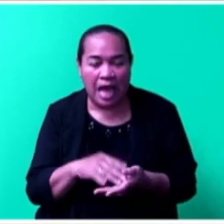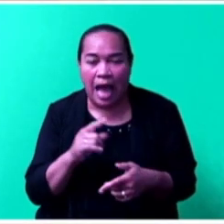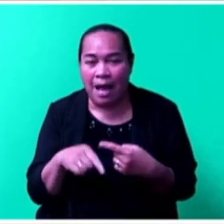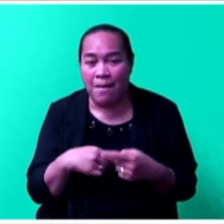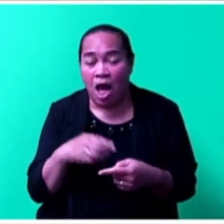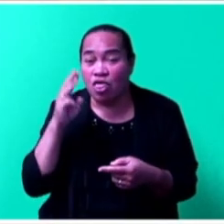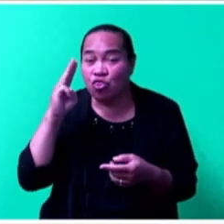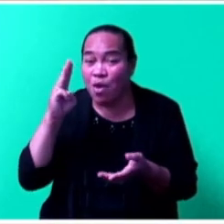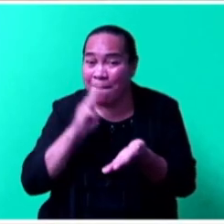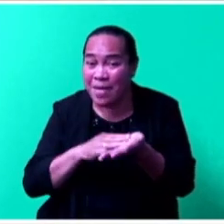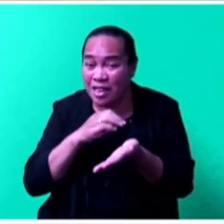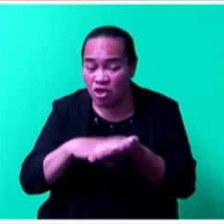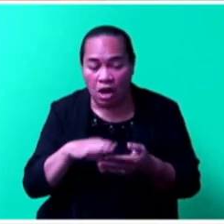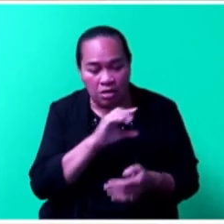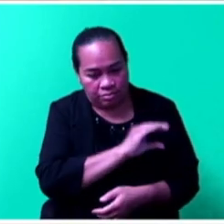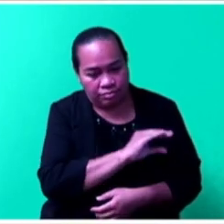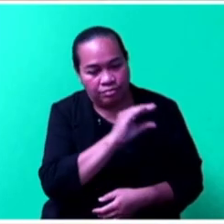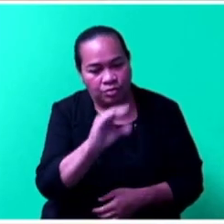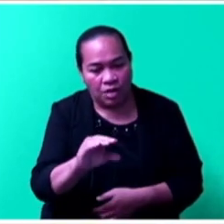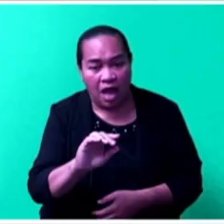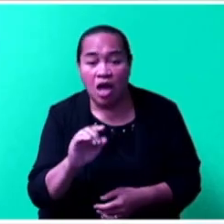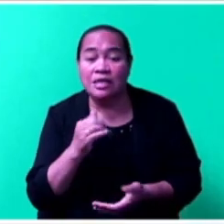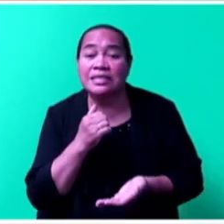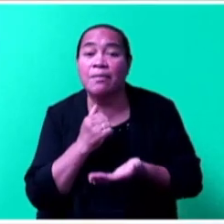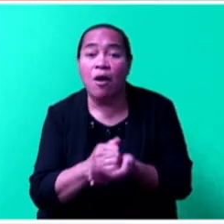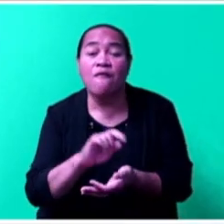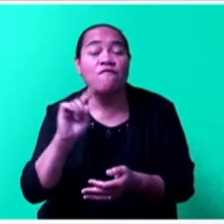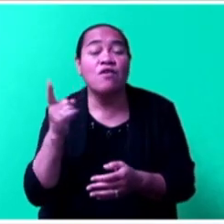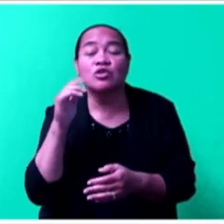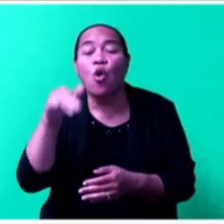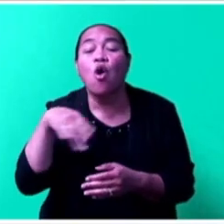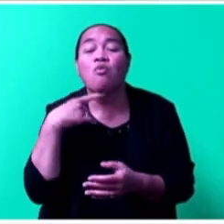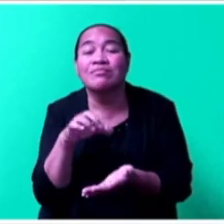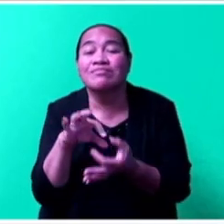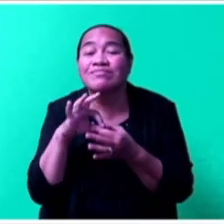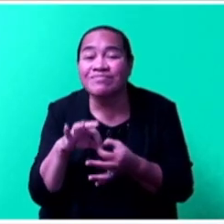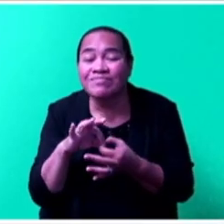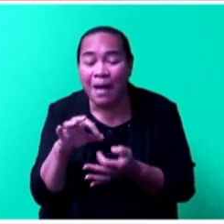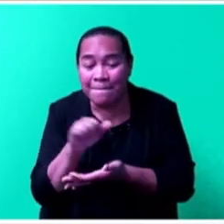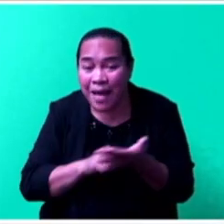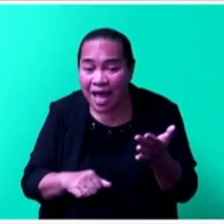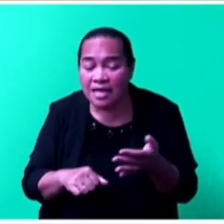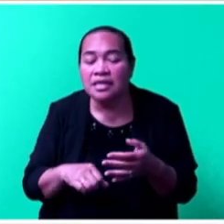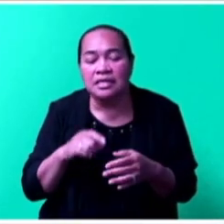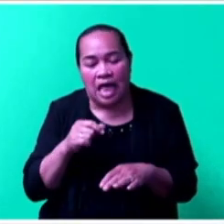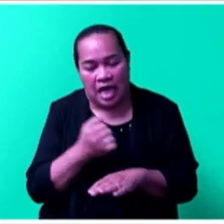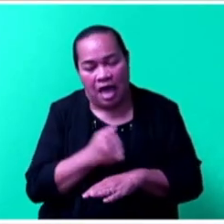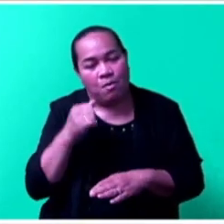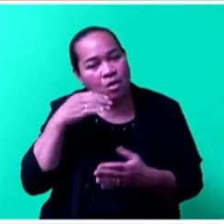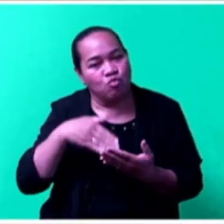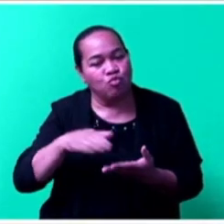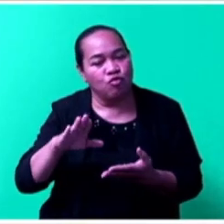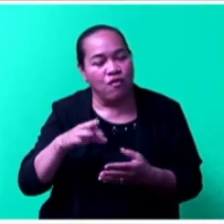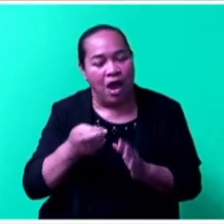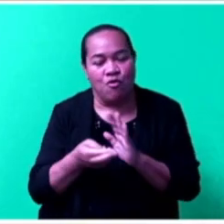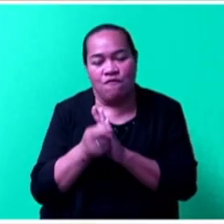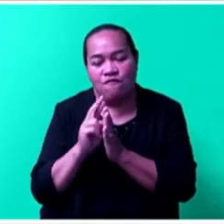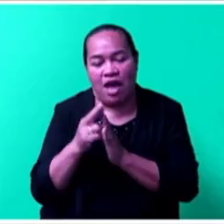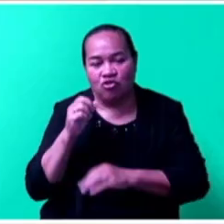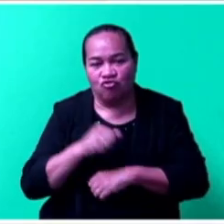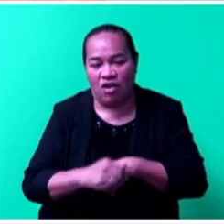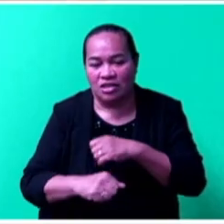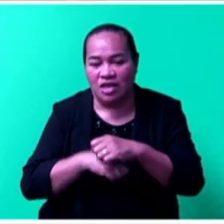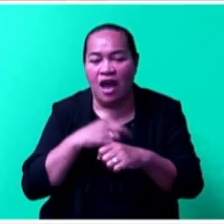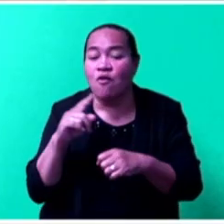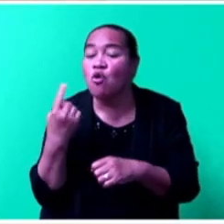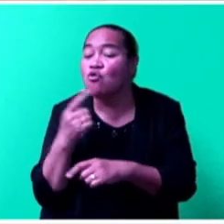$3 million is allocated to support first-home buyers in this budget. Government has approved a revised structure for